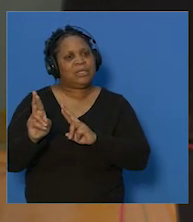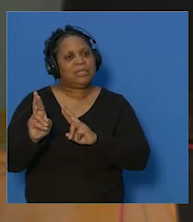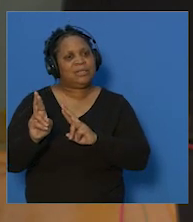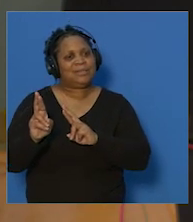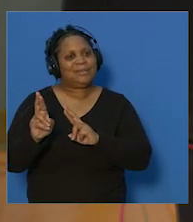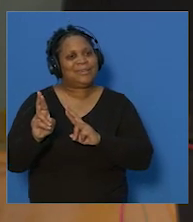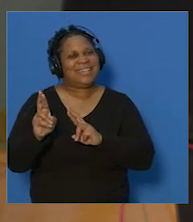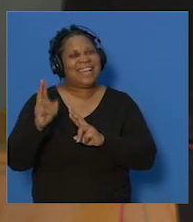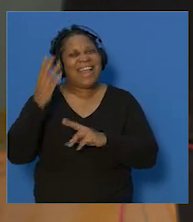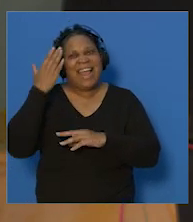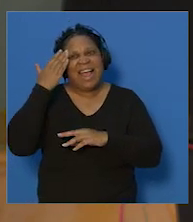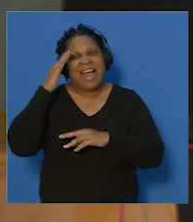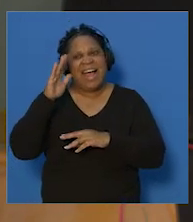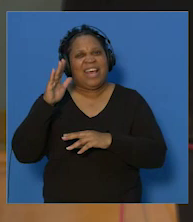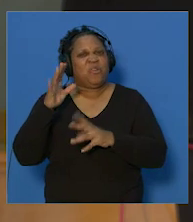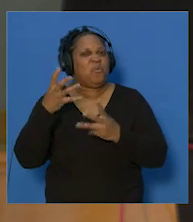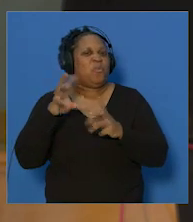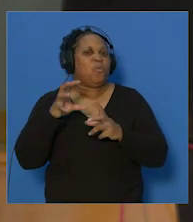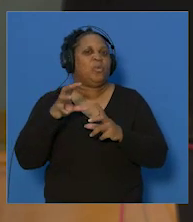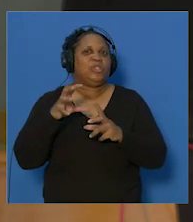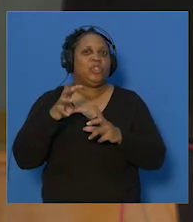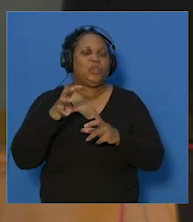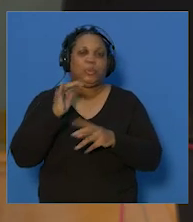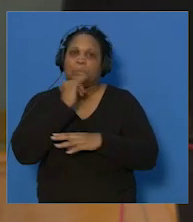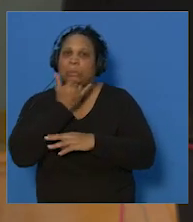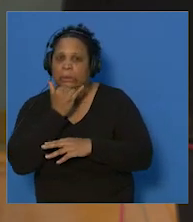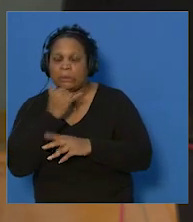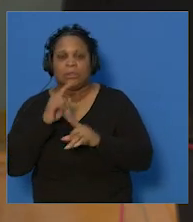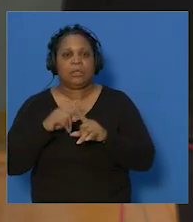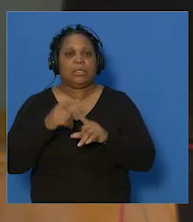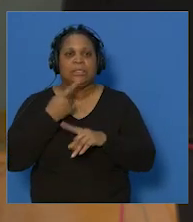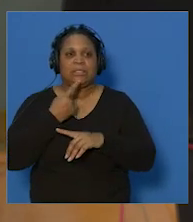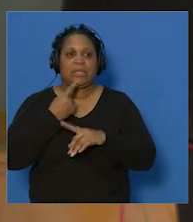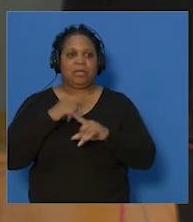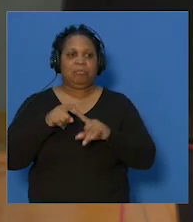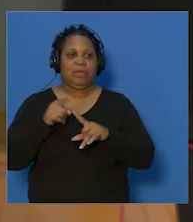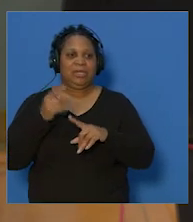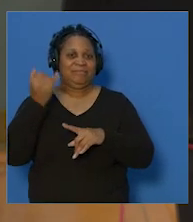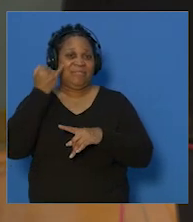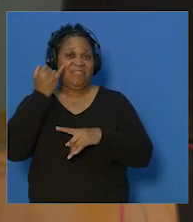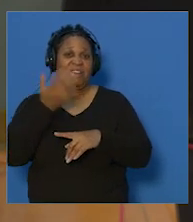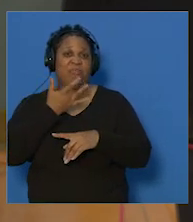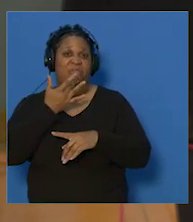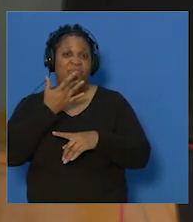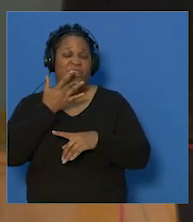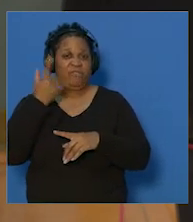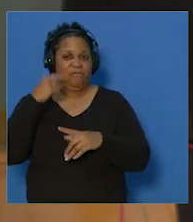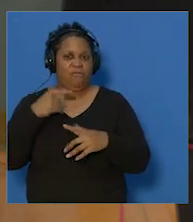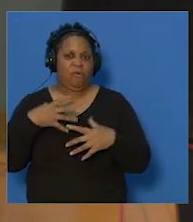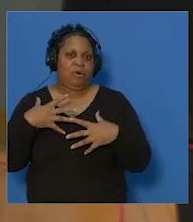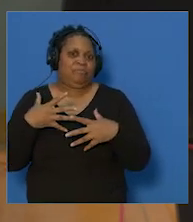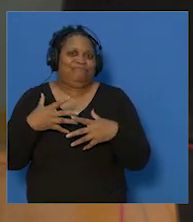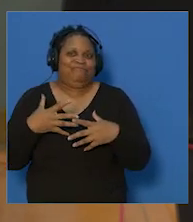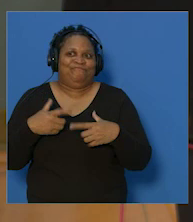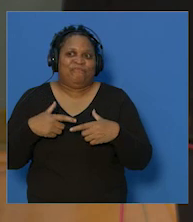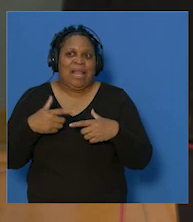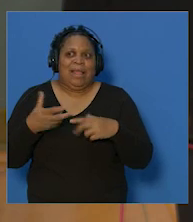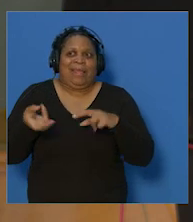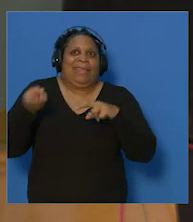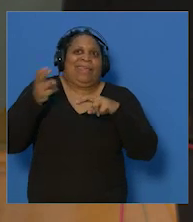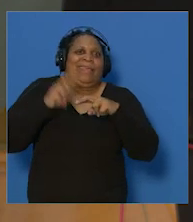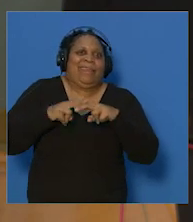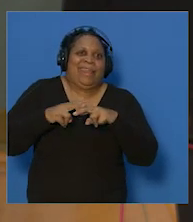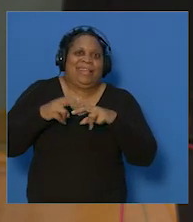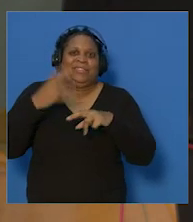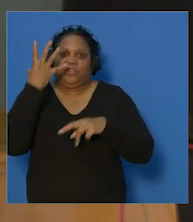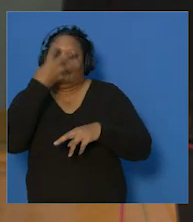I don't want to make tongue-in-cheek out of it, but if there's an elective surgery that I would prefer to have for various enhancements, I think those are things that could perhaps